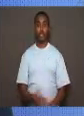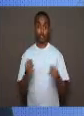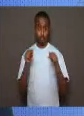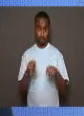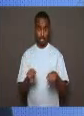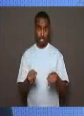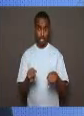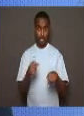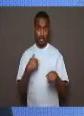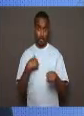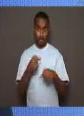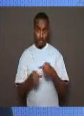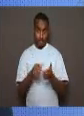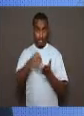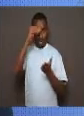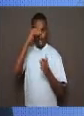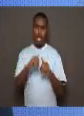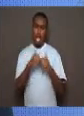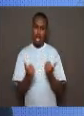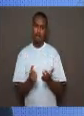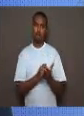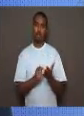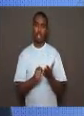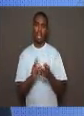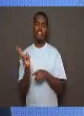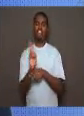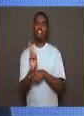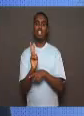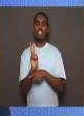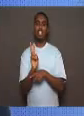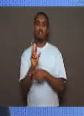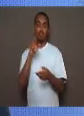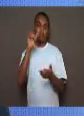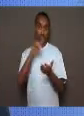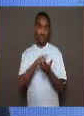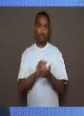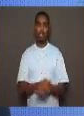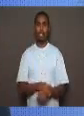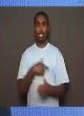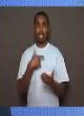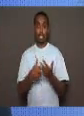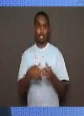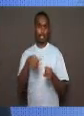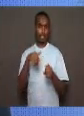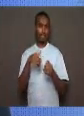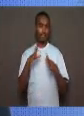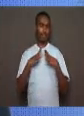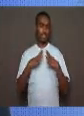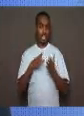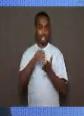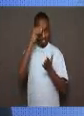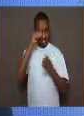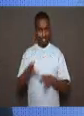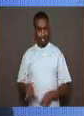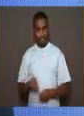Today, we are going to learn how to write a film review. This will be a fun lesson,